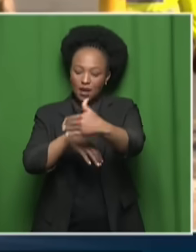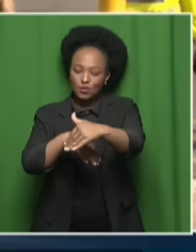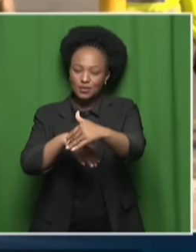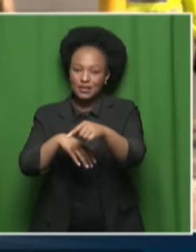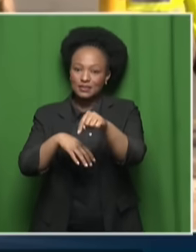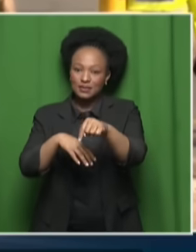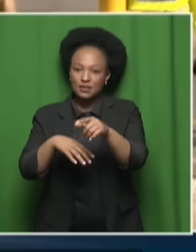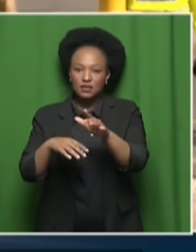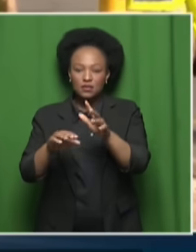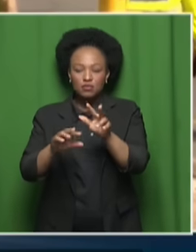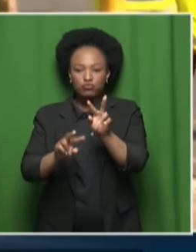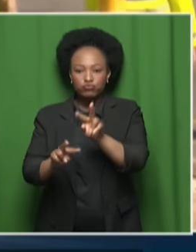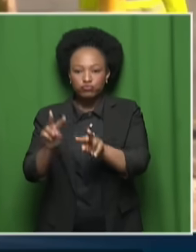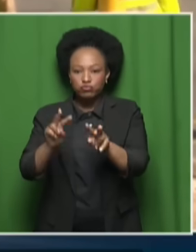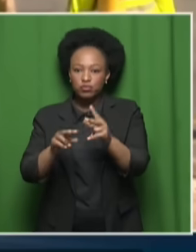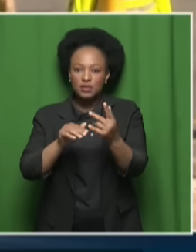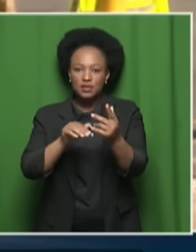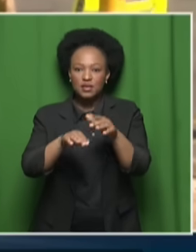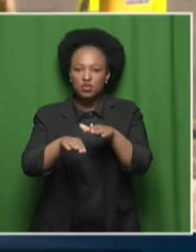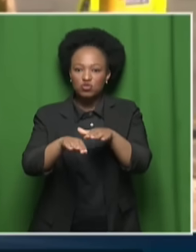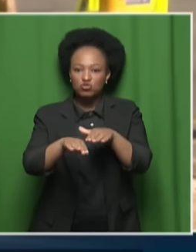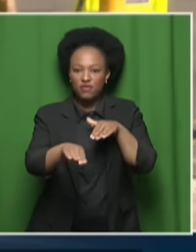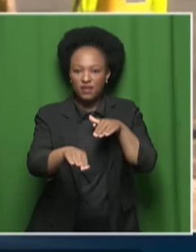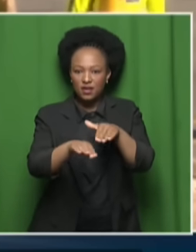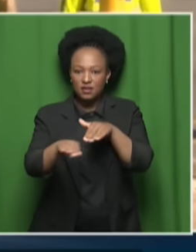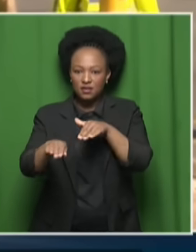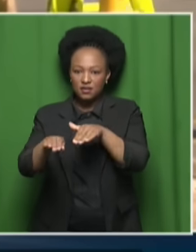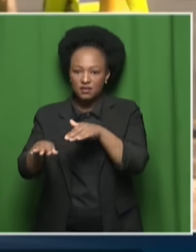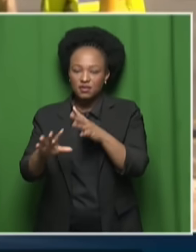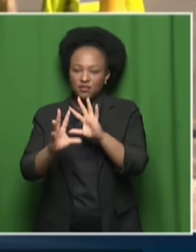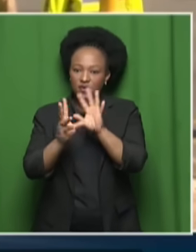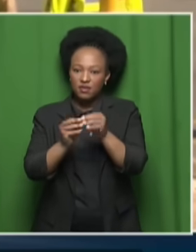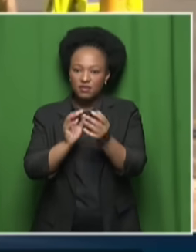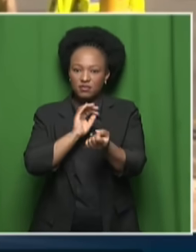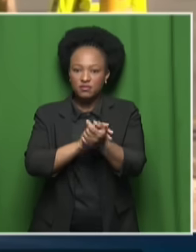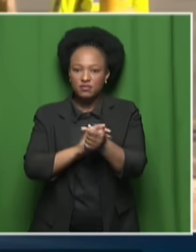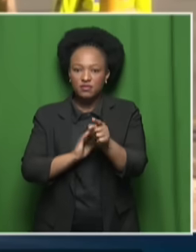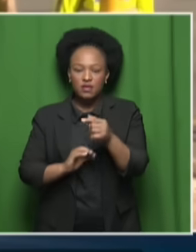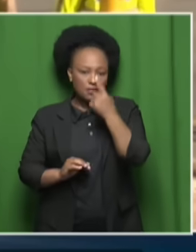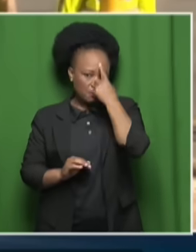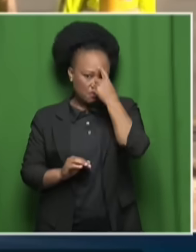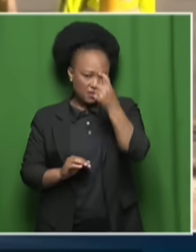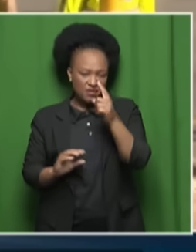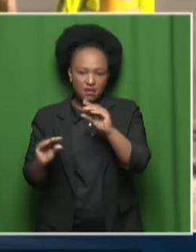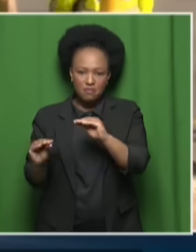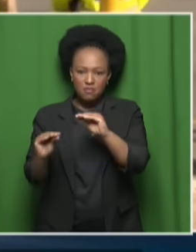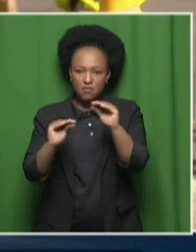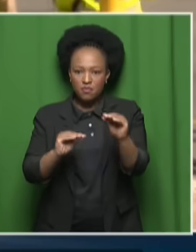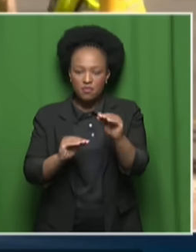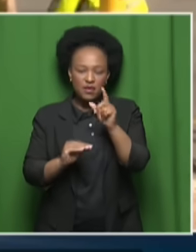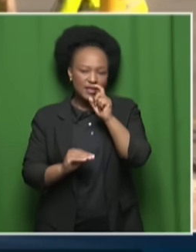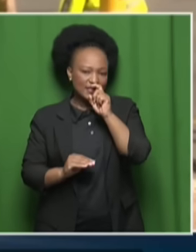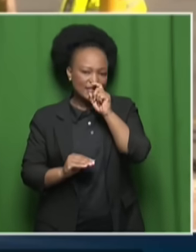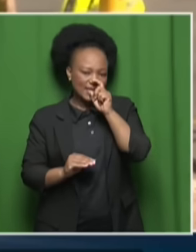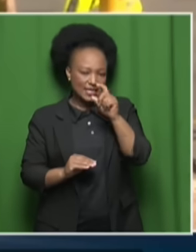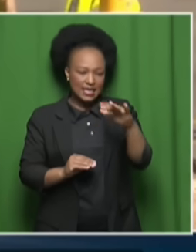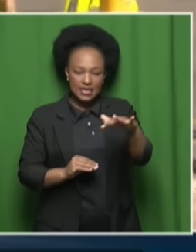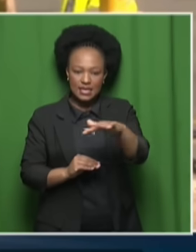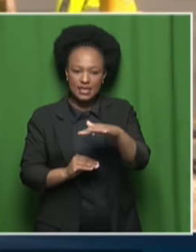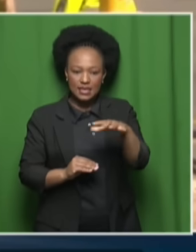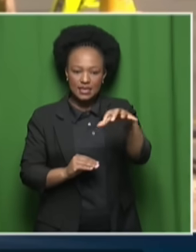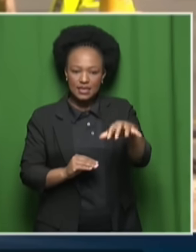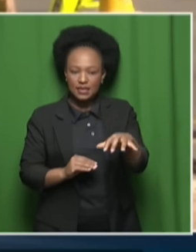keeping an eye on the traffic as much as anything else happening. But I believe she has now moved over to Sandton, so that's where